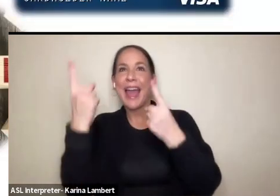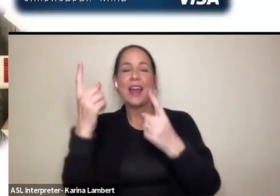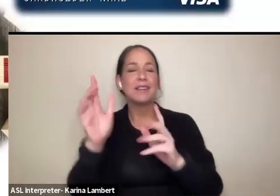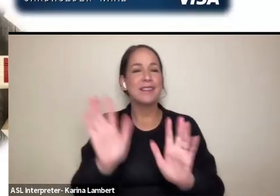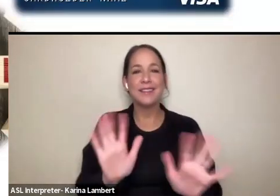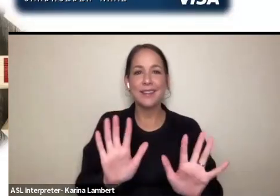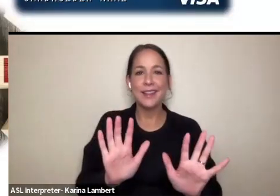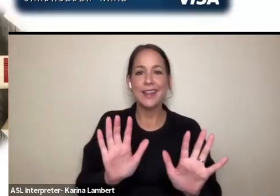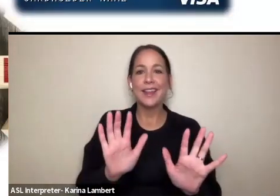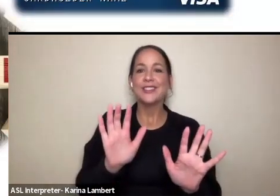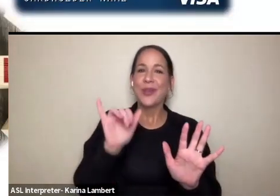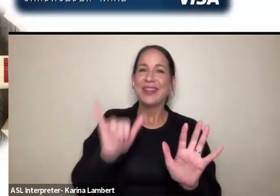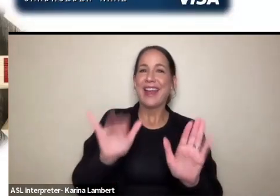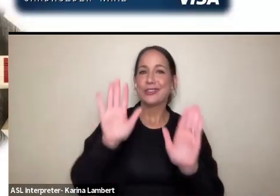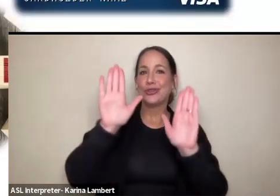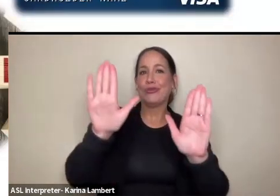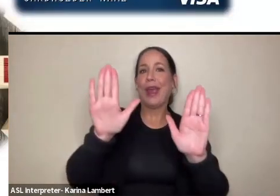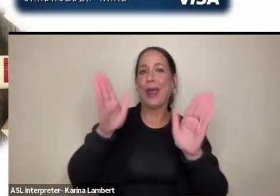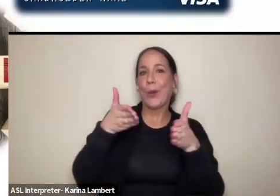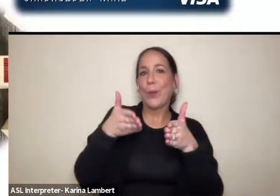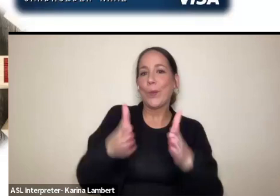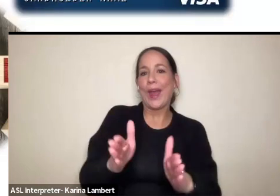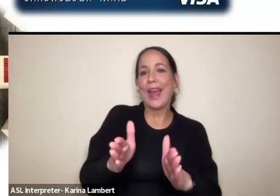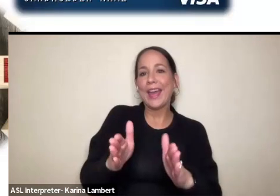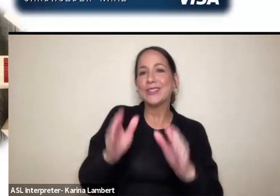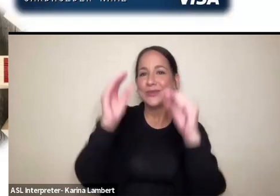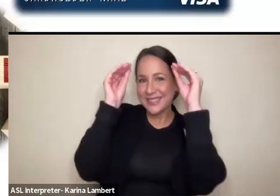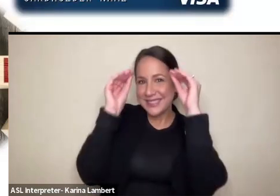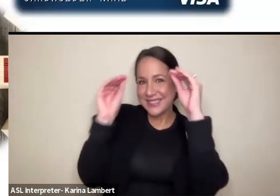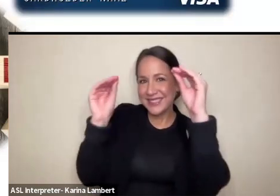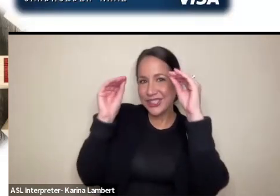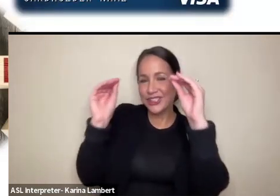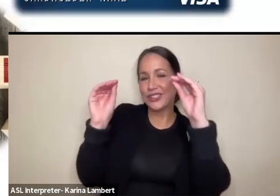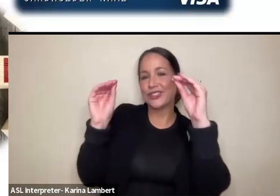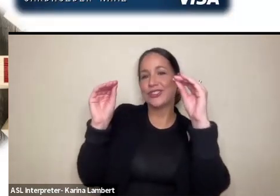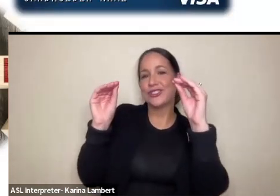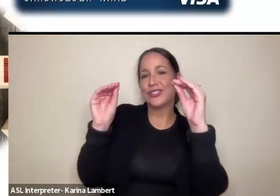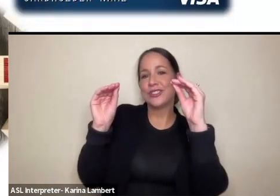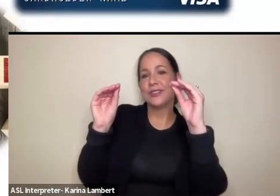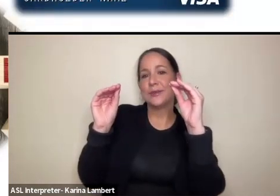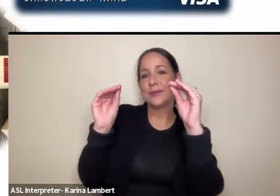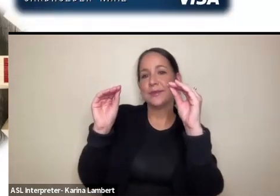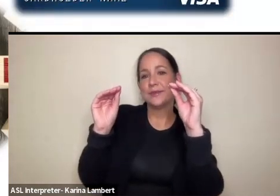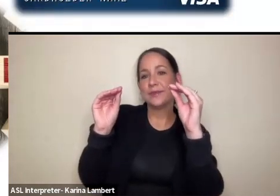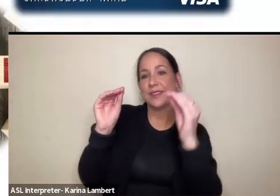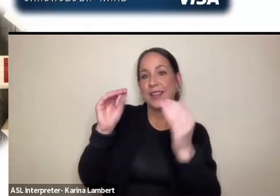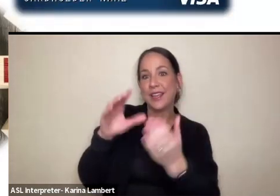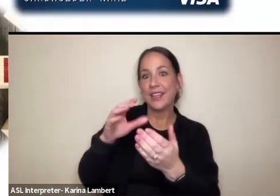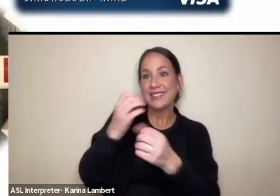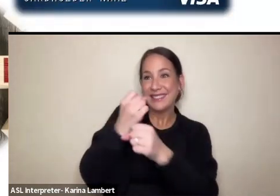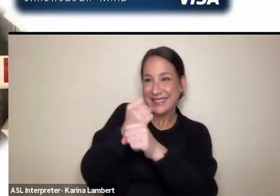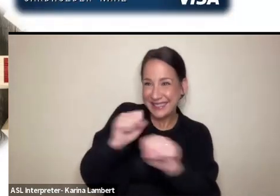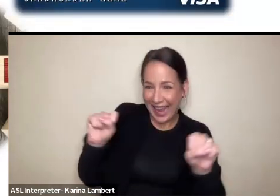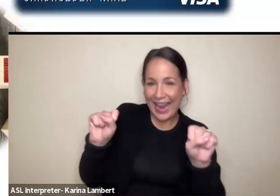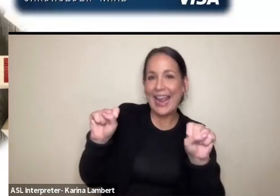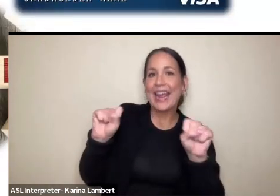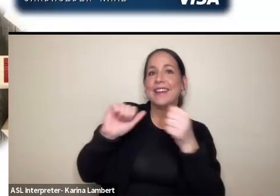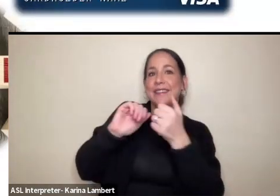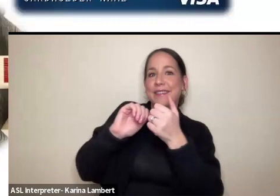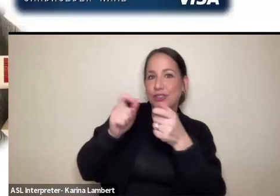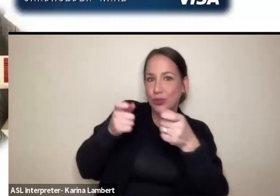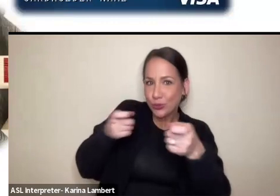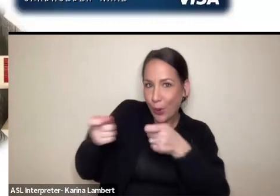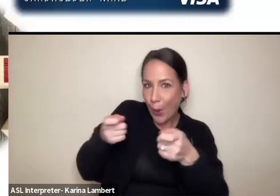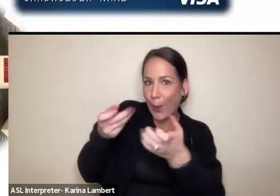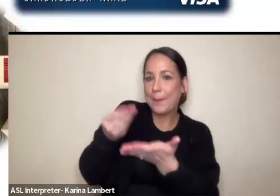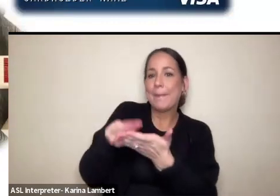have some ability to do some teaching in a very safe way with controlling that money, the amount of